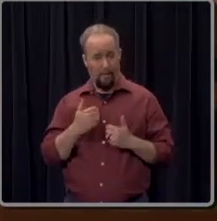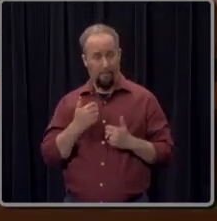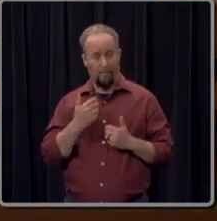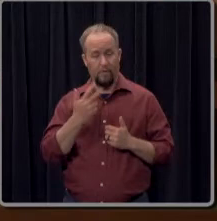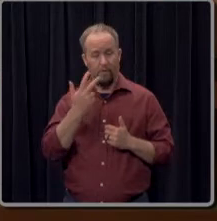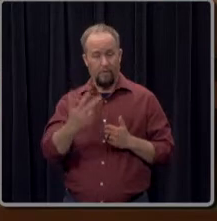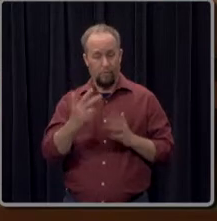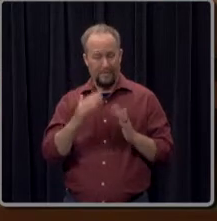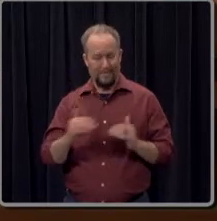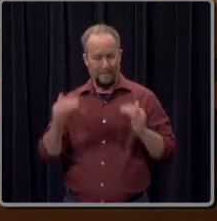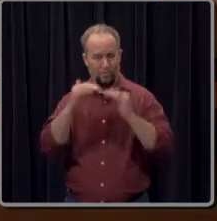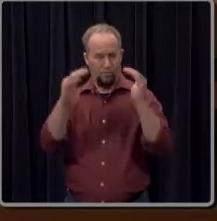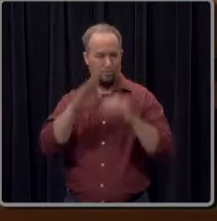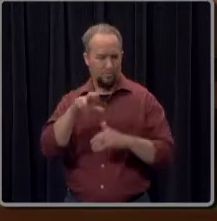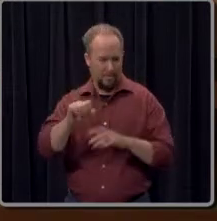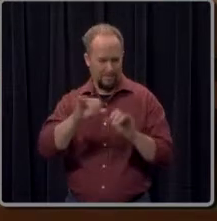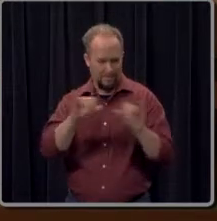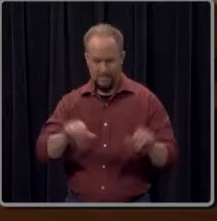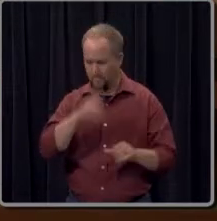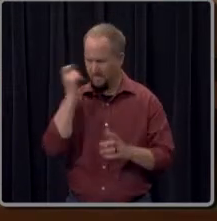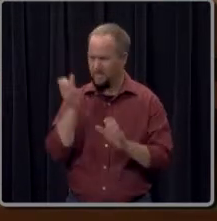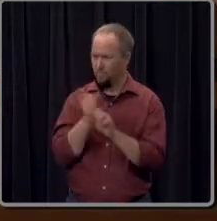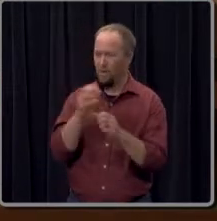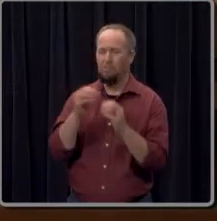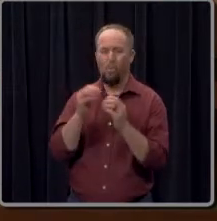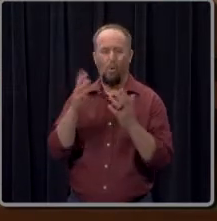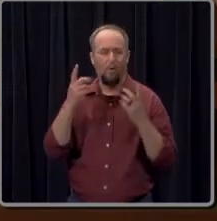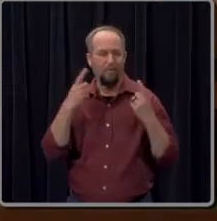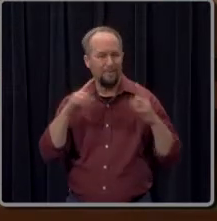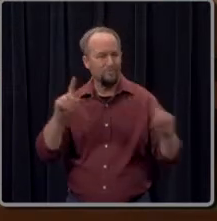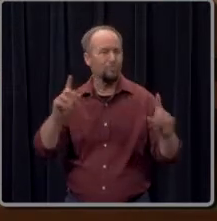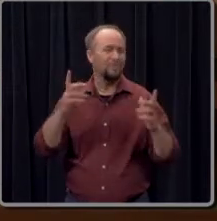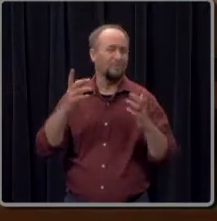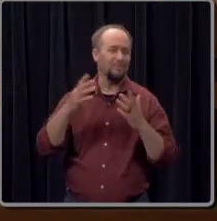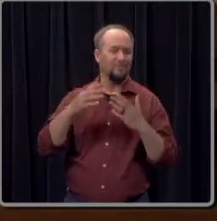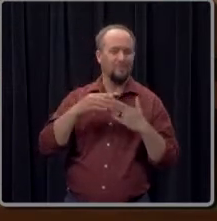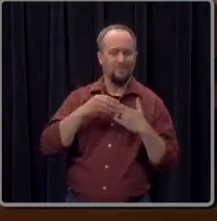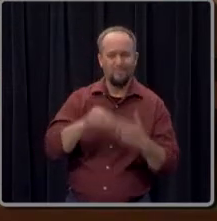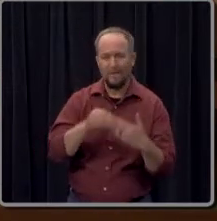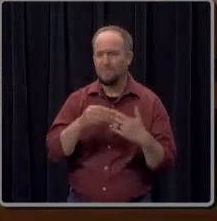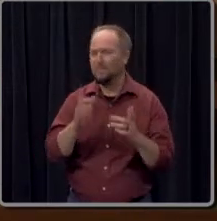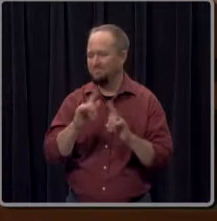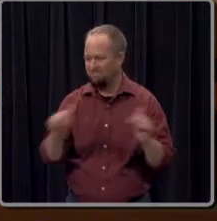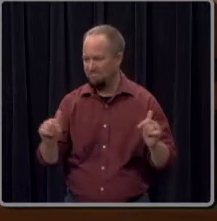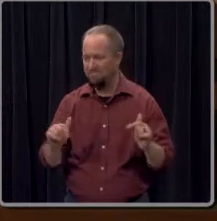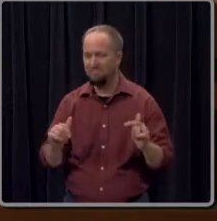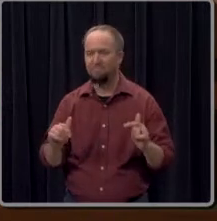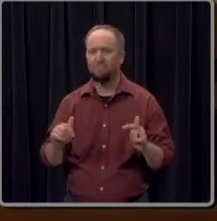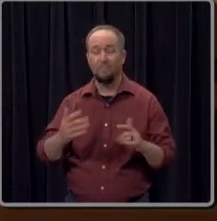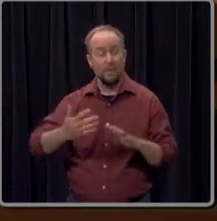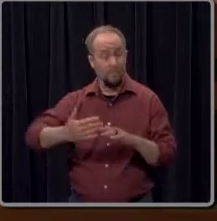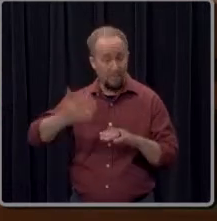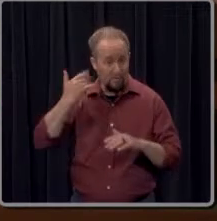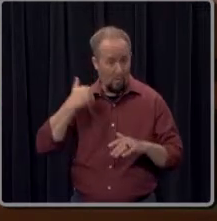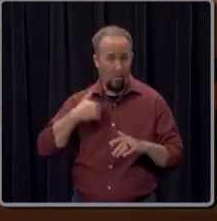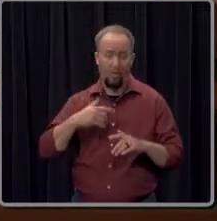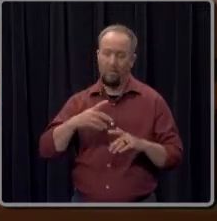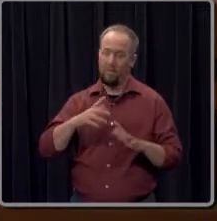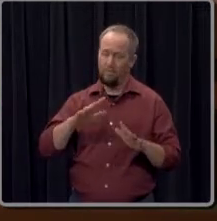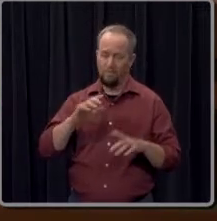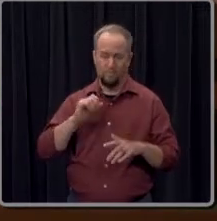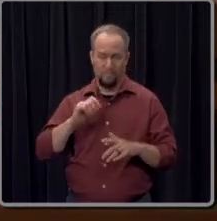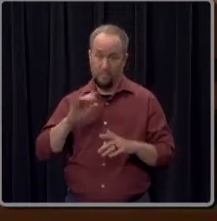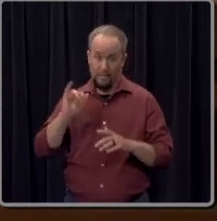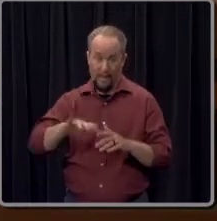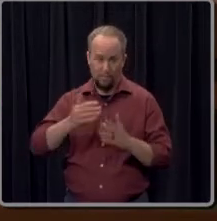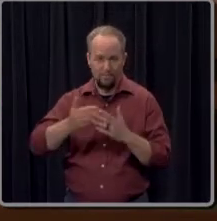just because it creates much more flexibility and efficiencies. And all that was before there was significant staffing challenges in